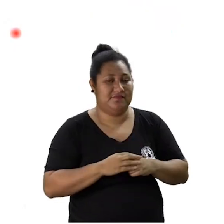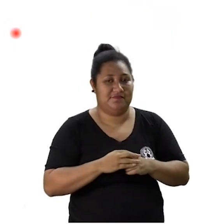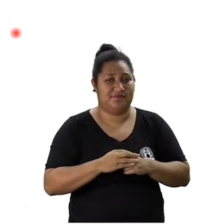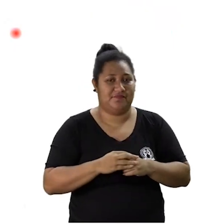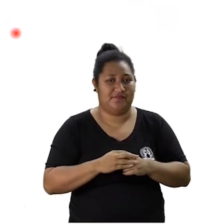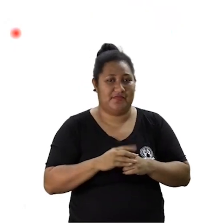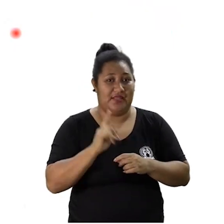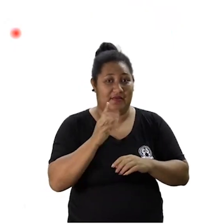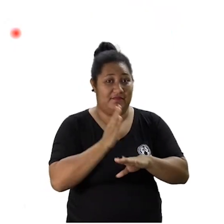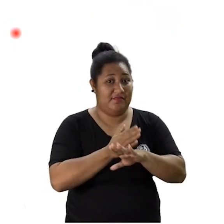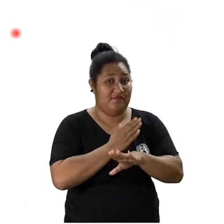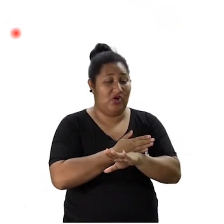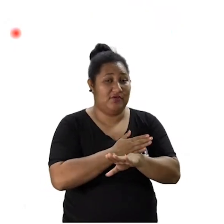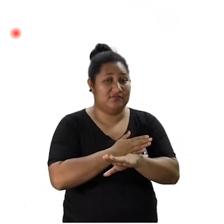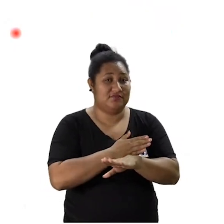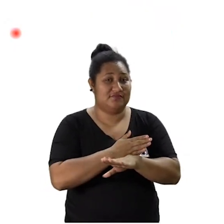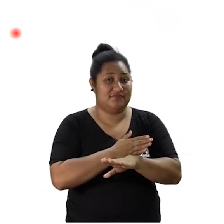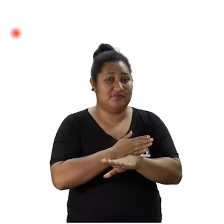E lei